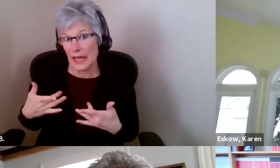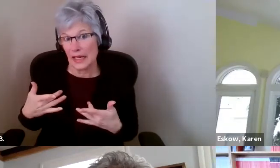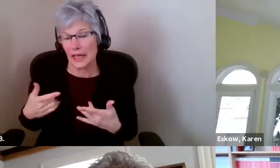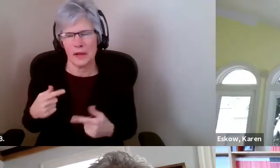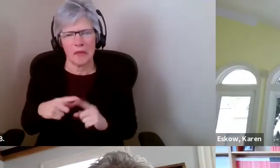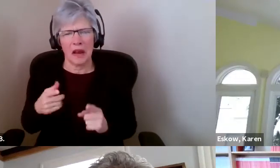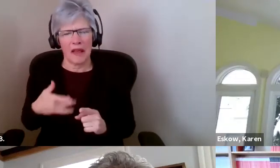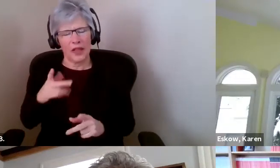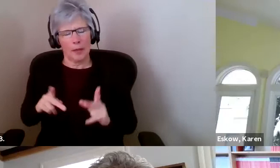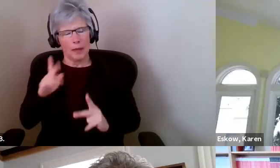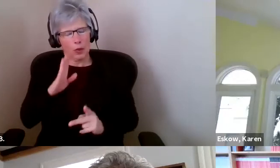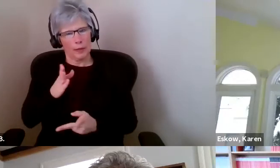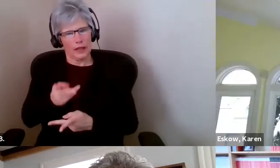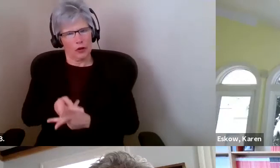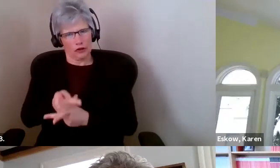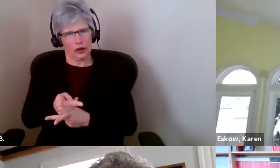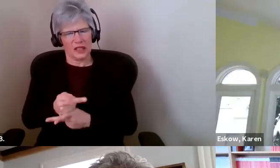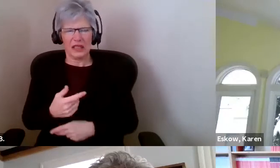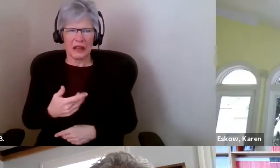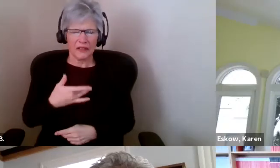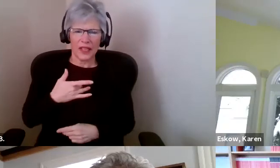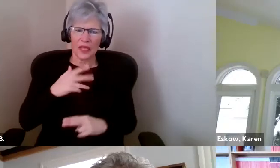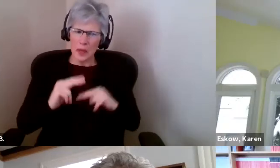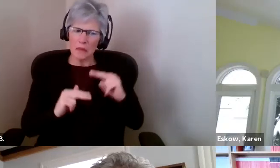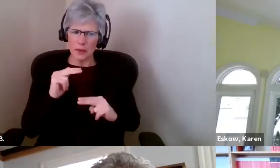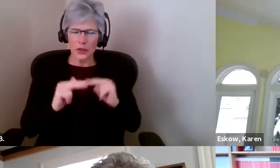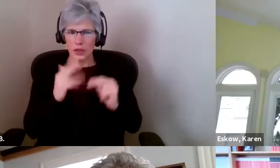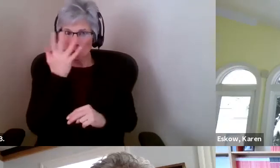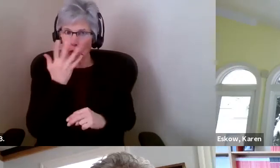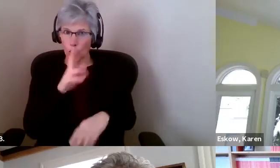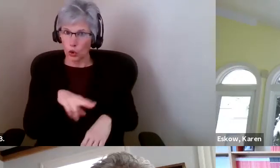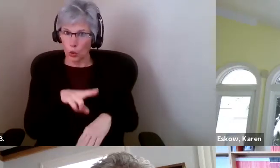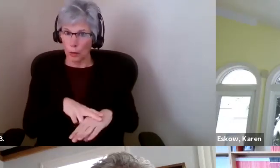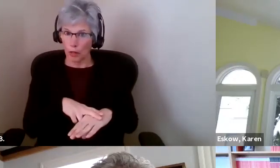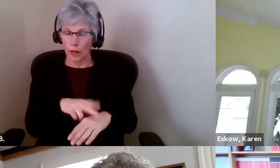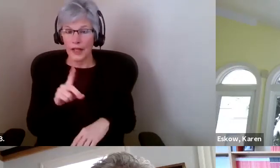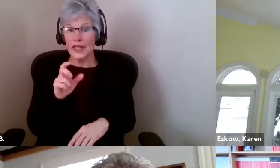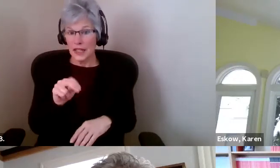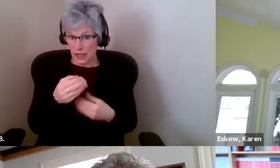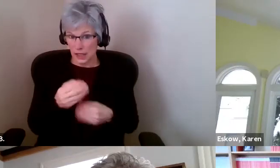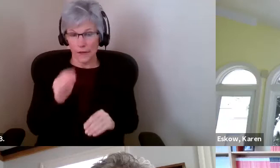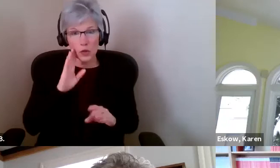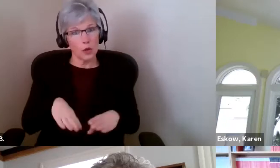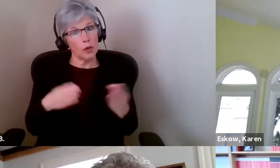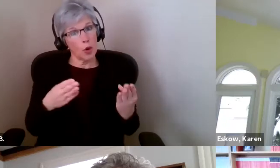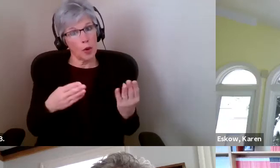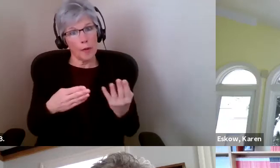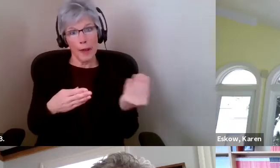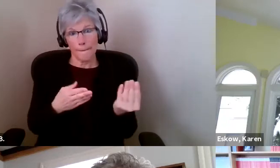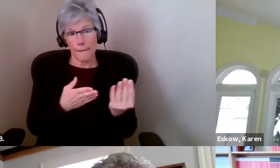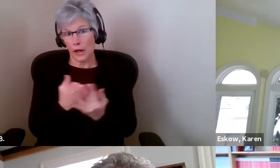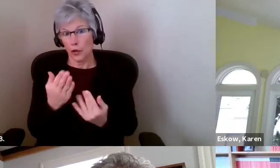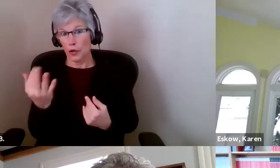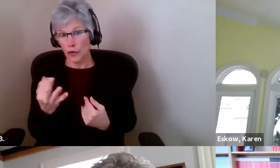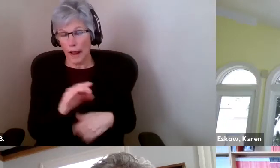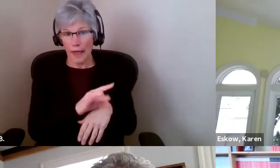look semi-normal, I think, to you. The dean's office, for example, will be open Monday through Friday, 8 to 5 o'clock. The